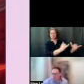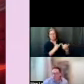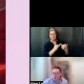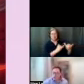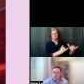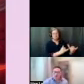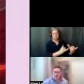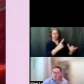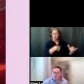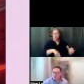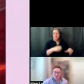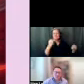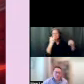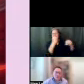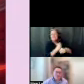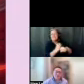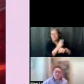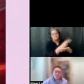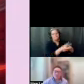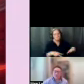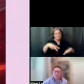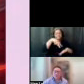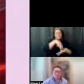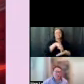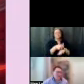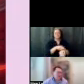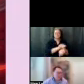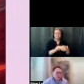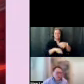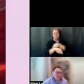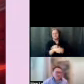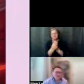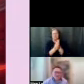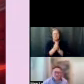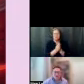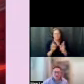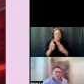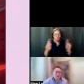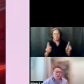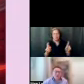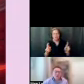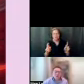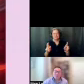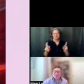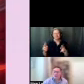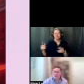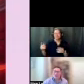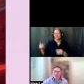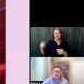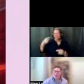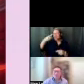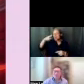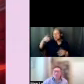We fight and we rise, right? It doesn't matter what anyone else has to say or what society has to say.